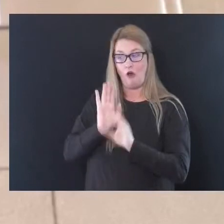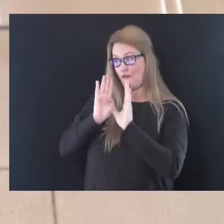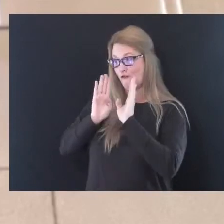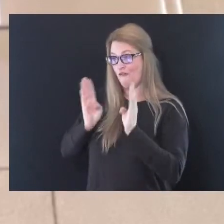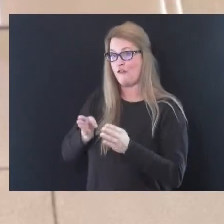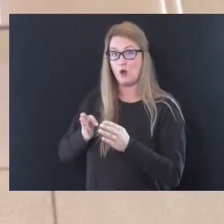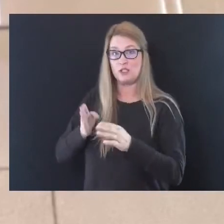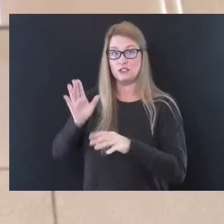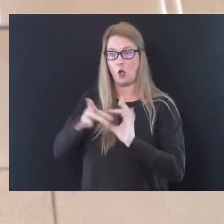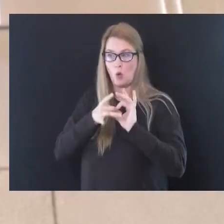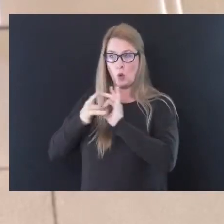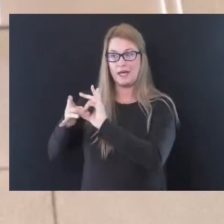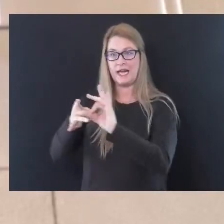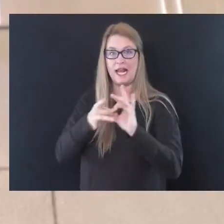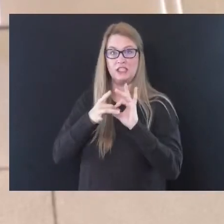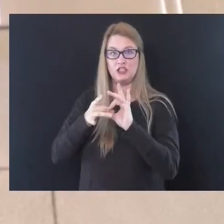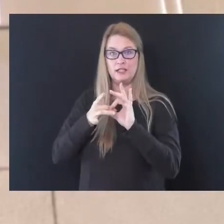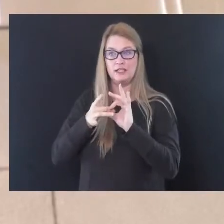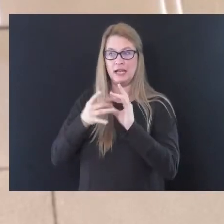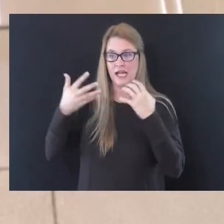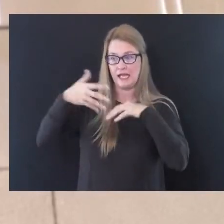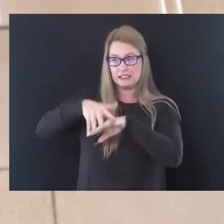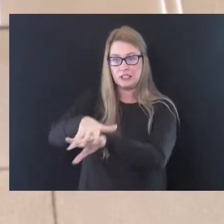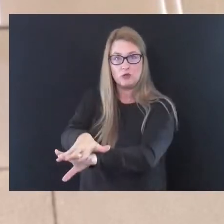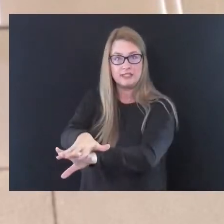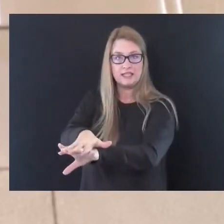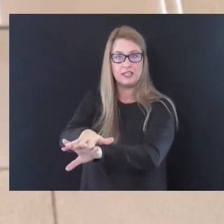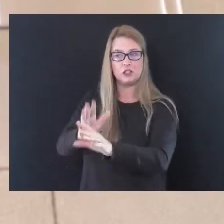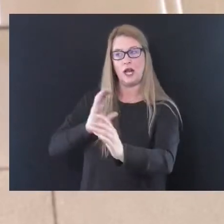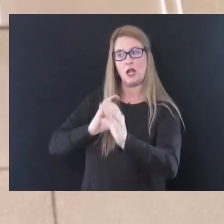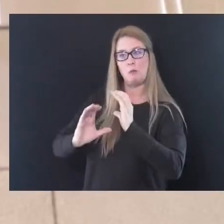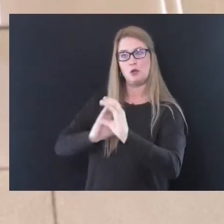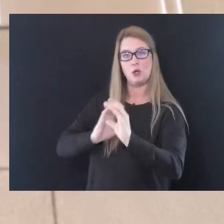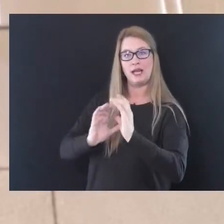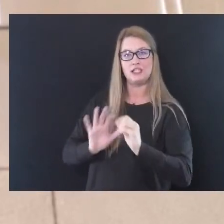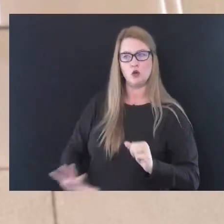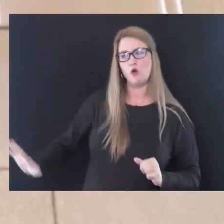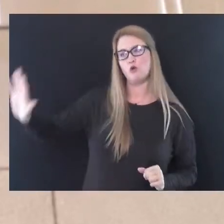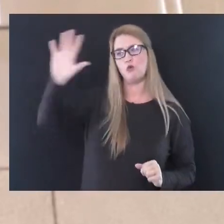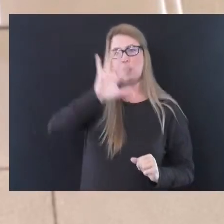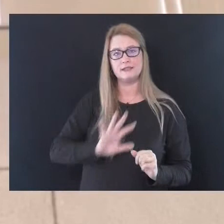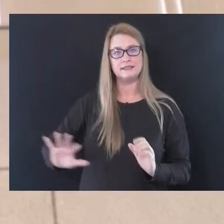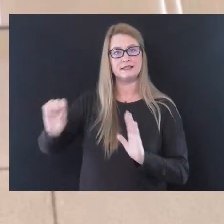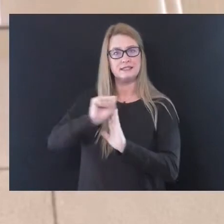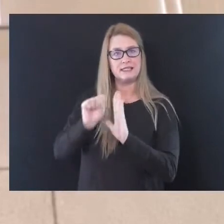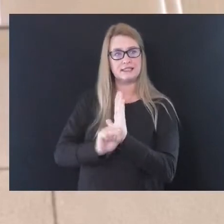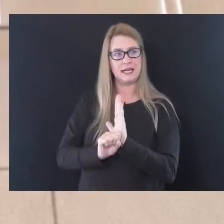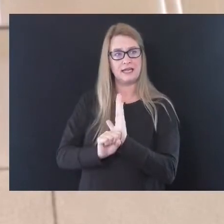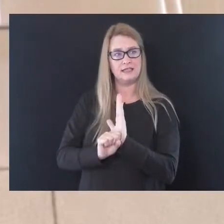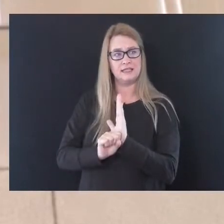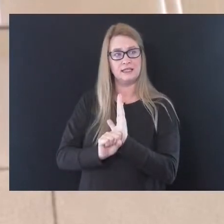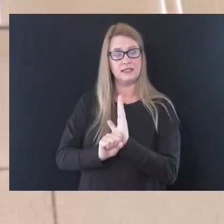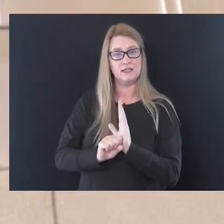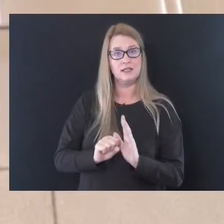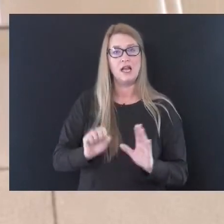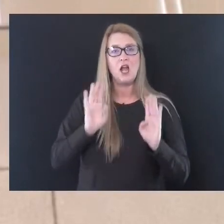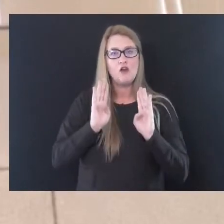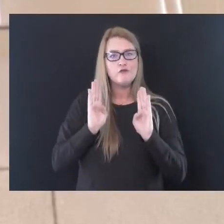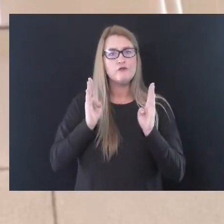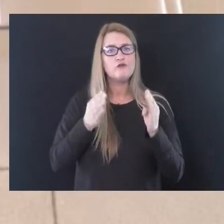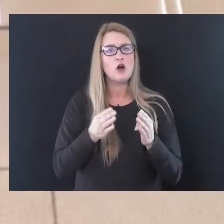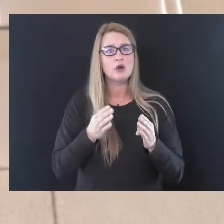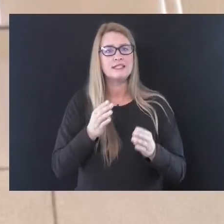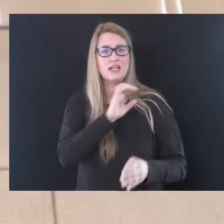focuses on coordination, synchronization, and communication across the whole of West Virginia. And it focuses